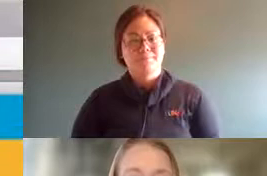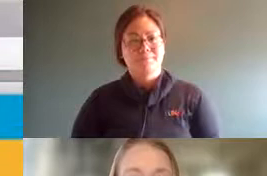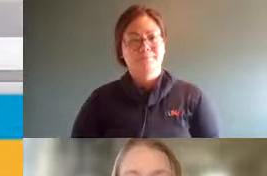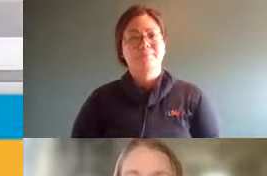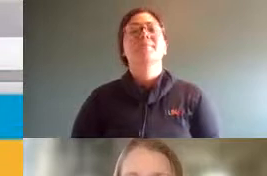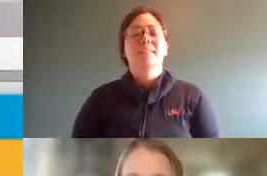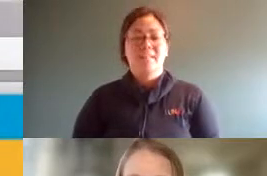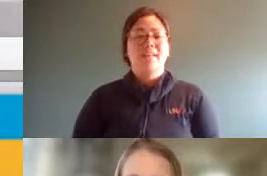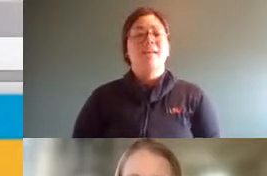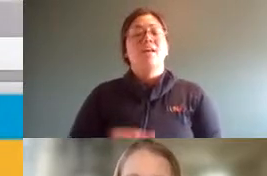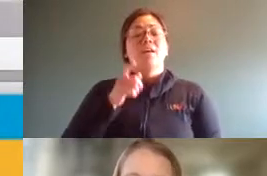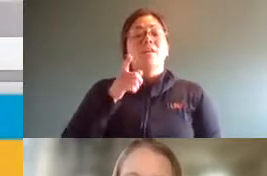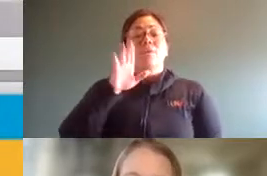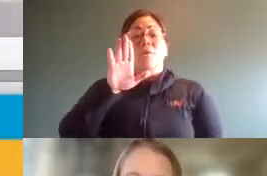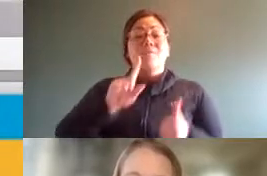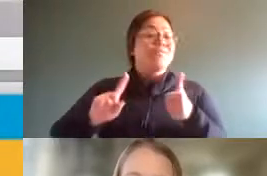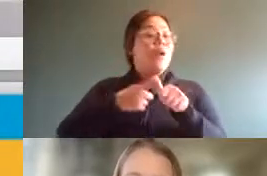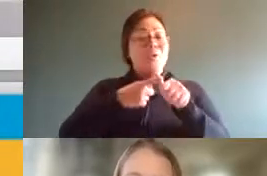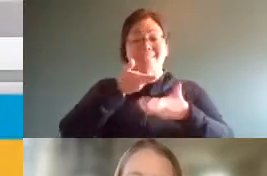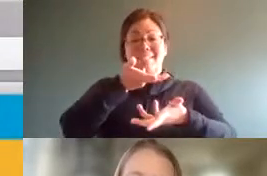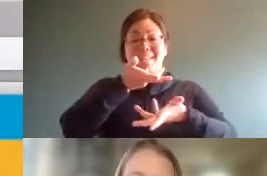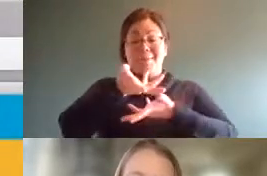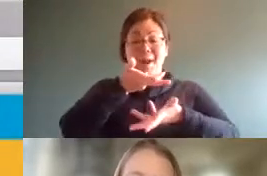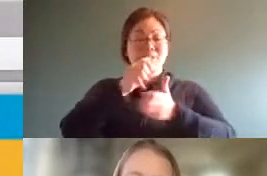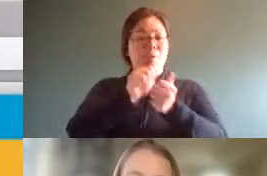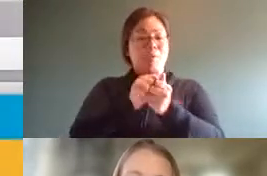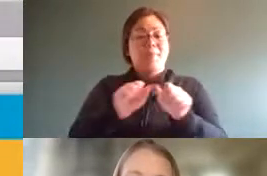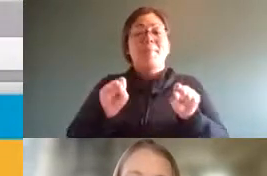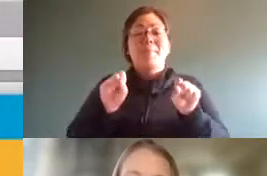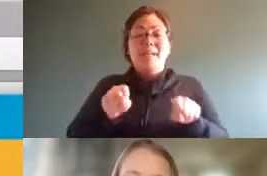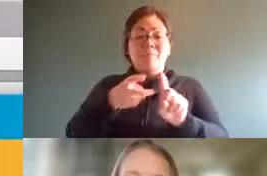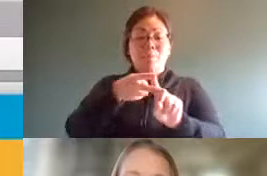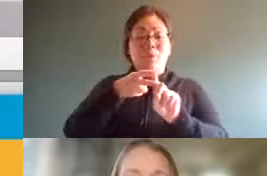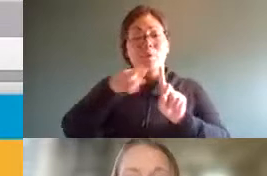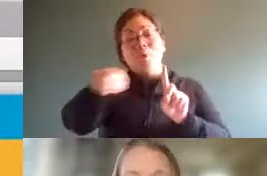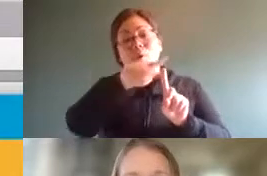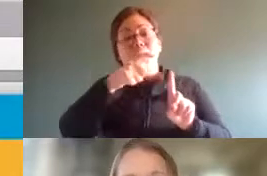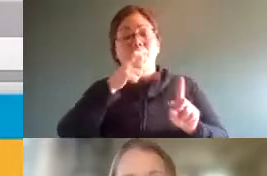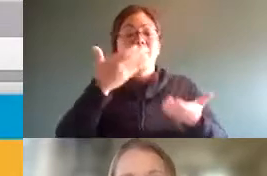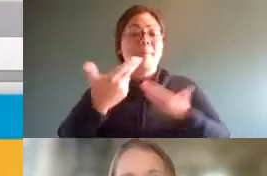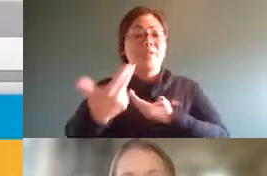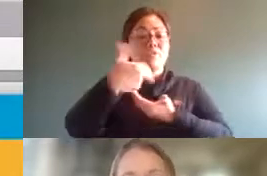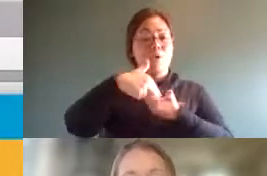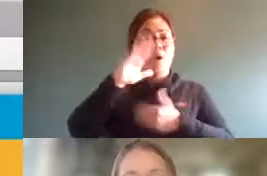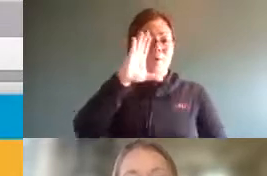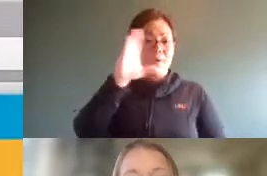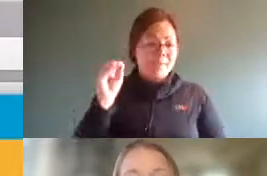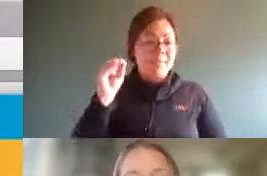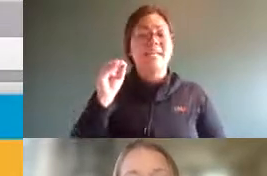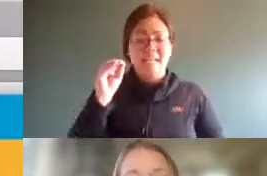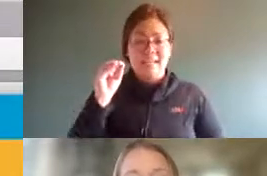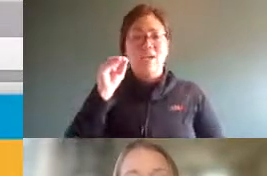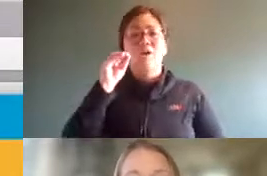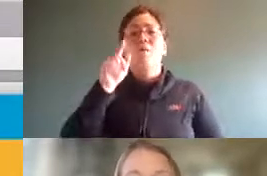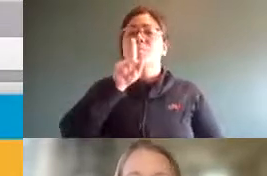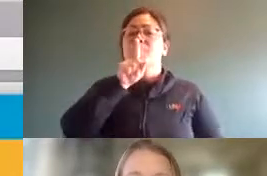So thinking about when you're very first interacting with potential team members and thinking about the recruitment process. So you can really